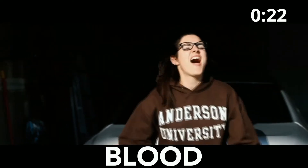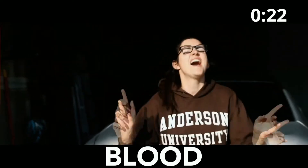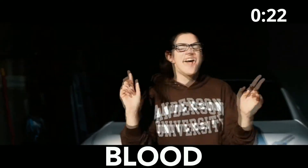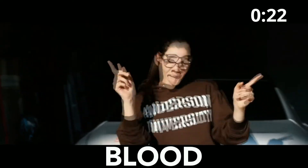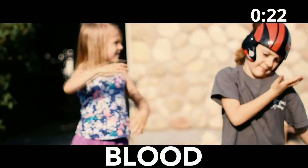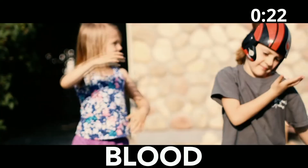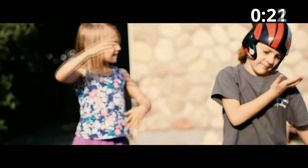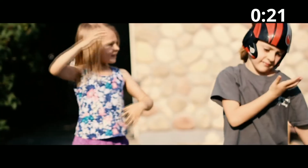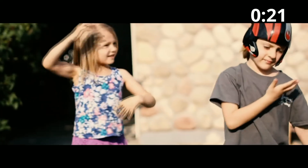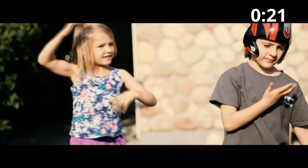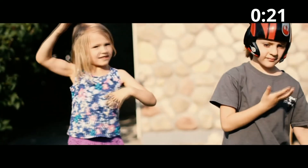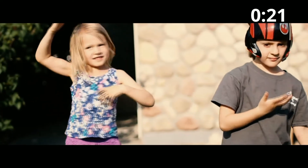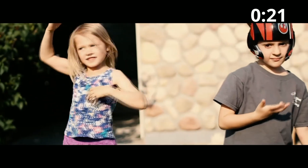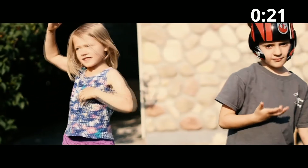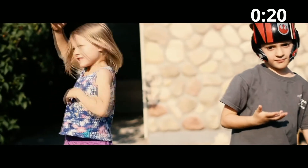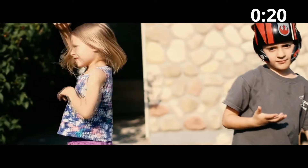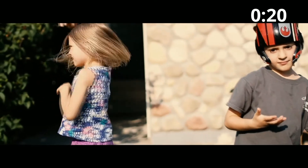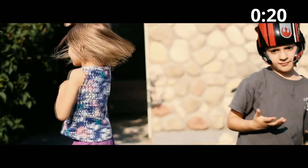dad blood.